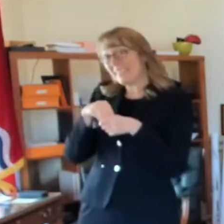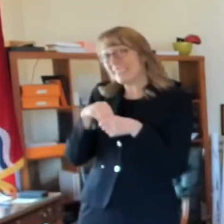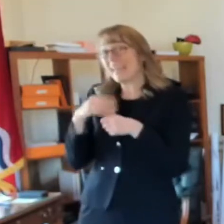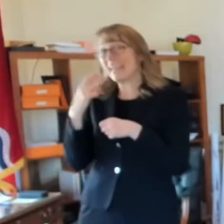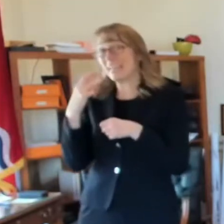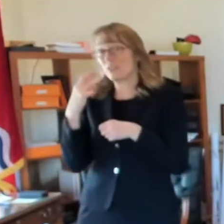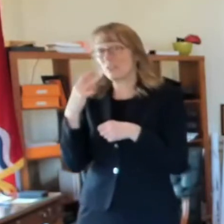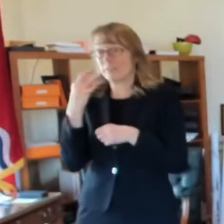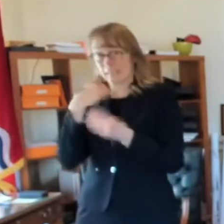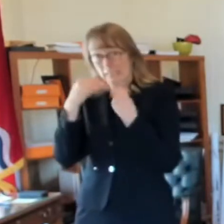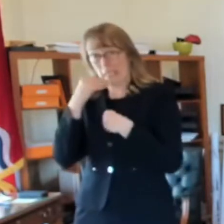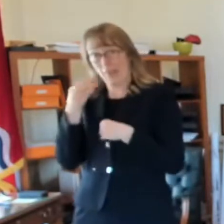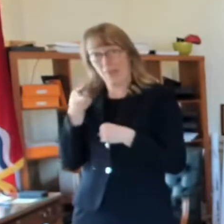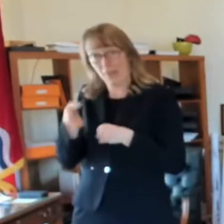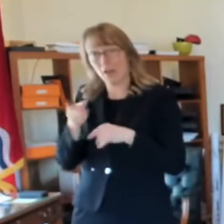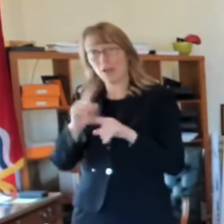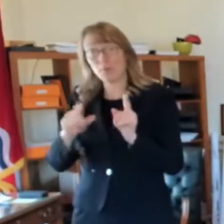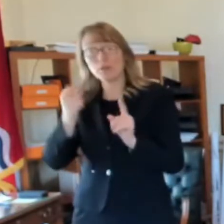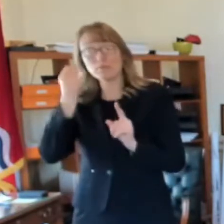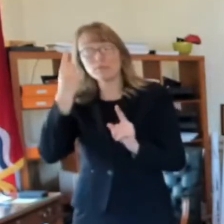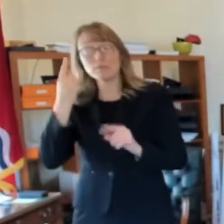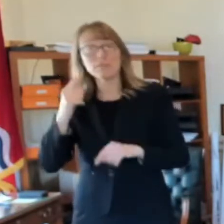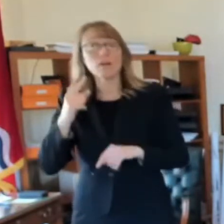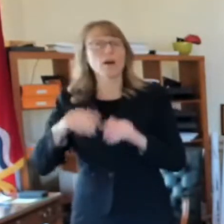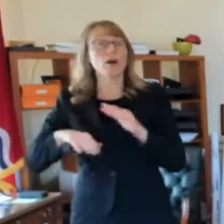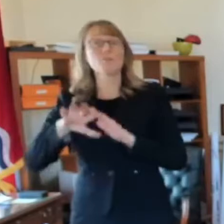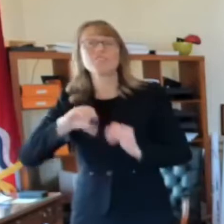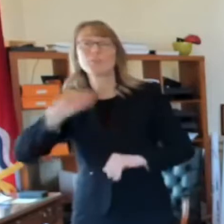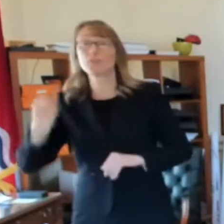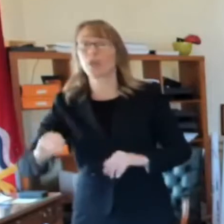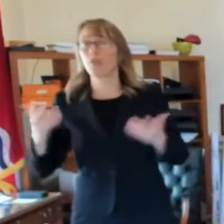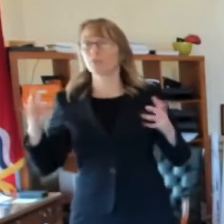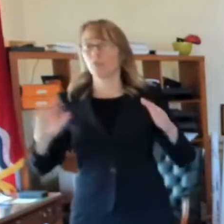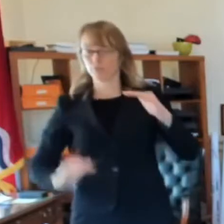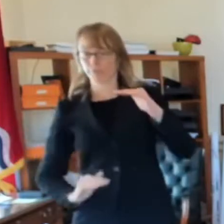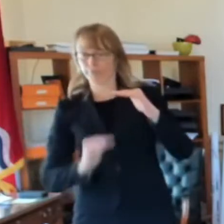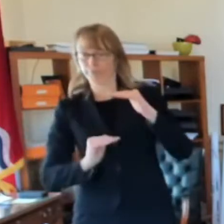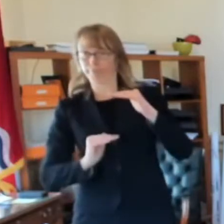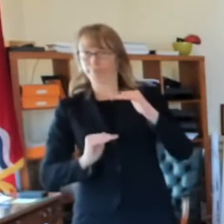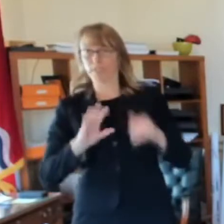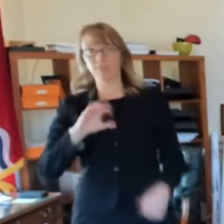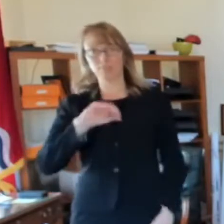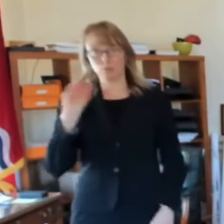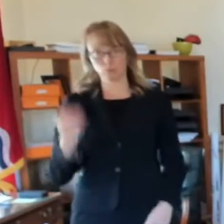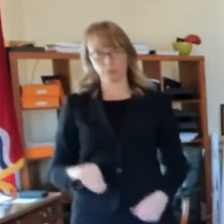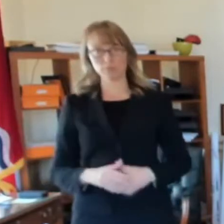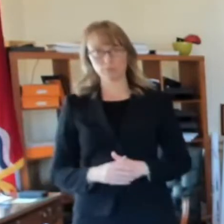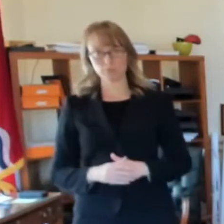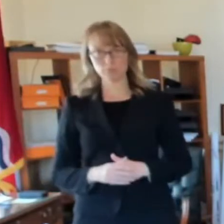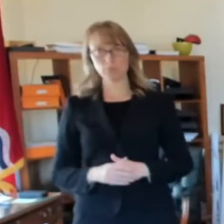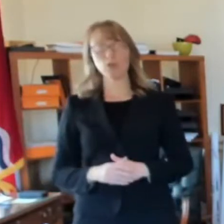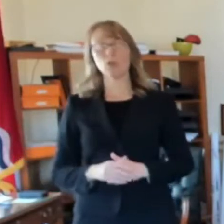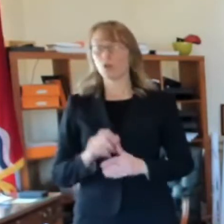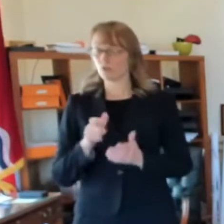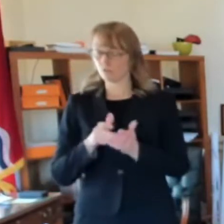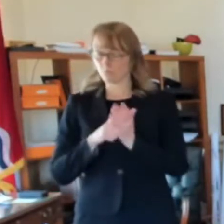50% capacity and with social distancing and mask